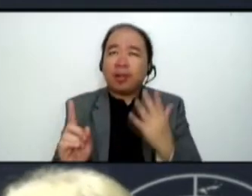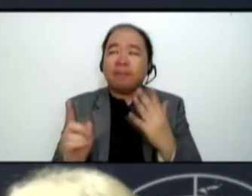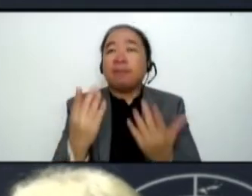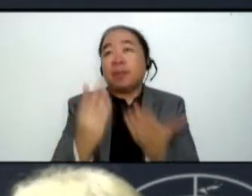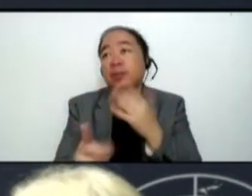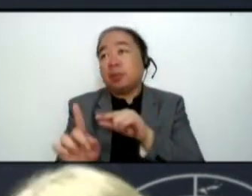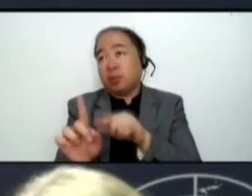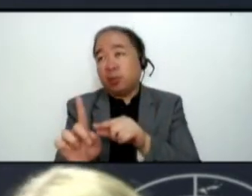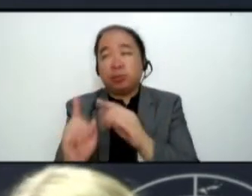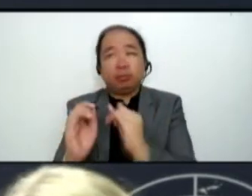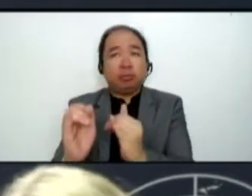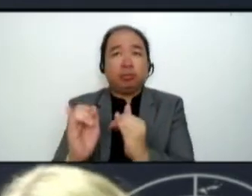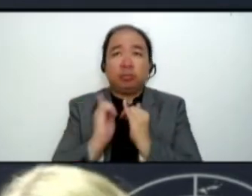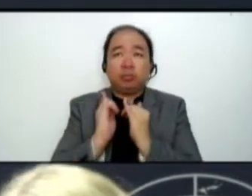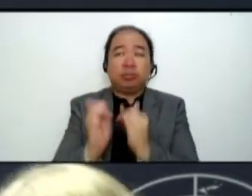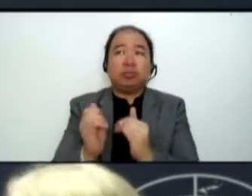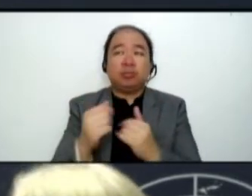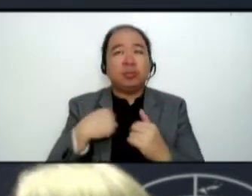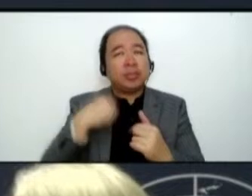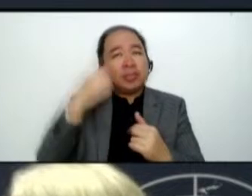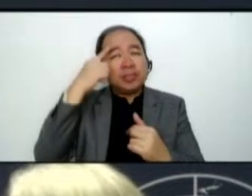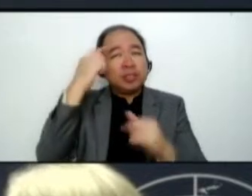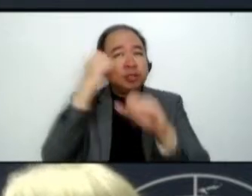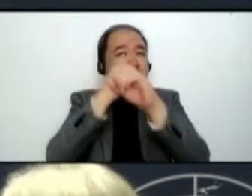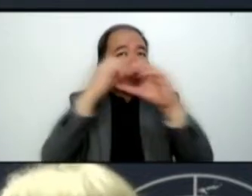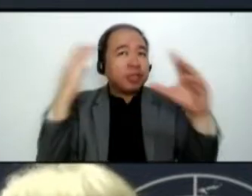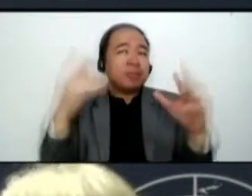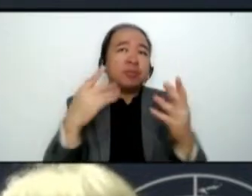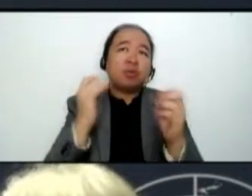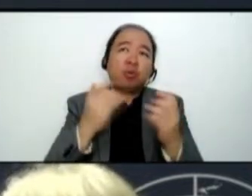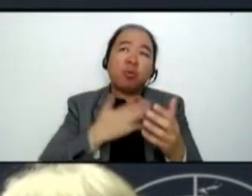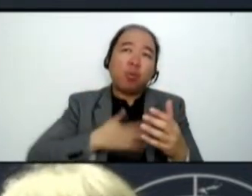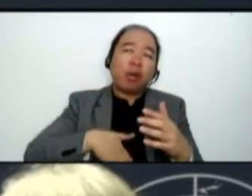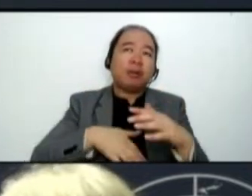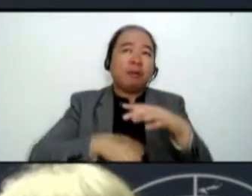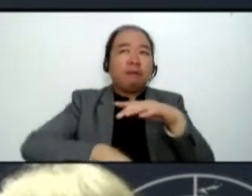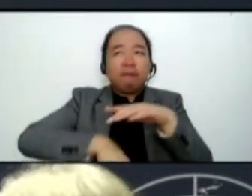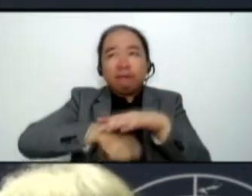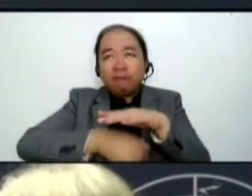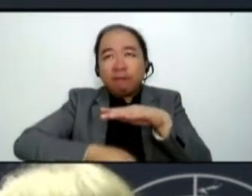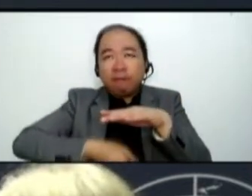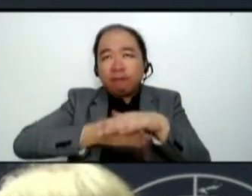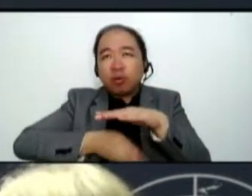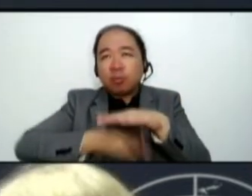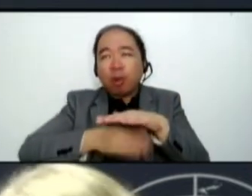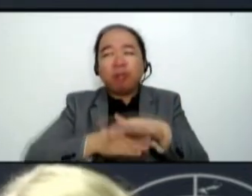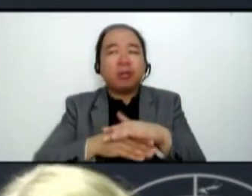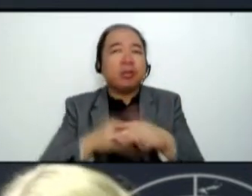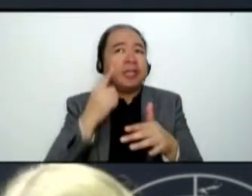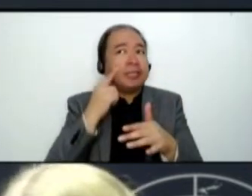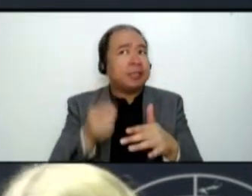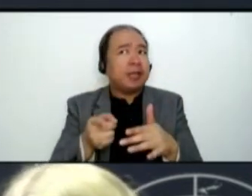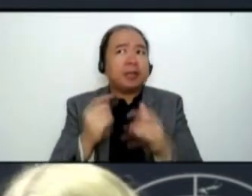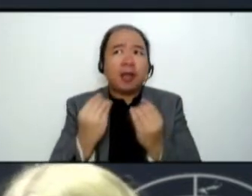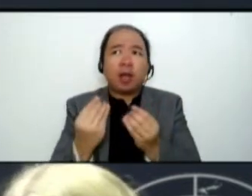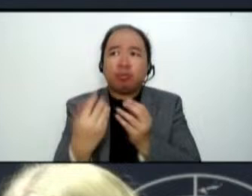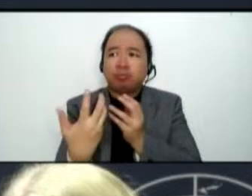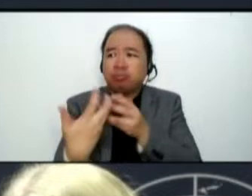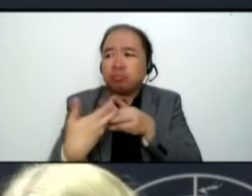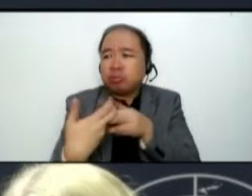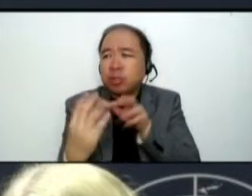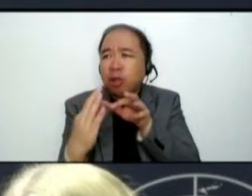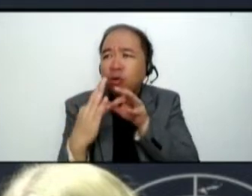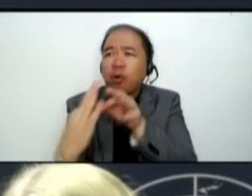footballer. We both played football, that kind of thing. Can you reach that level of human connection? That level of human